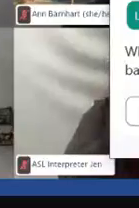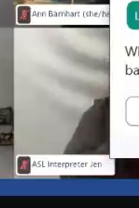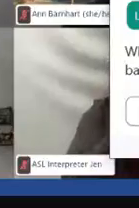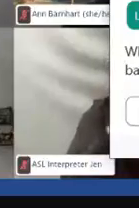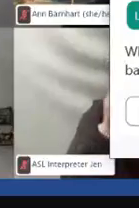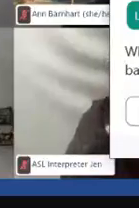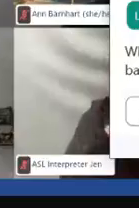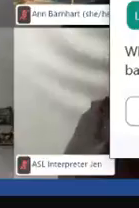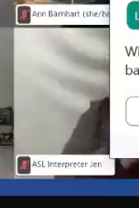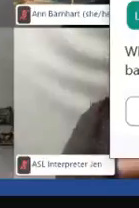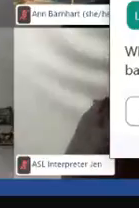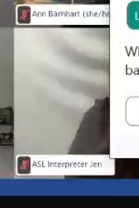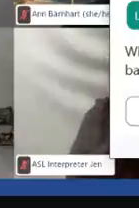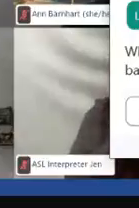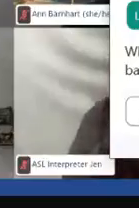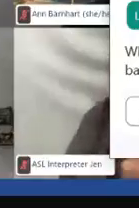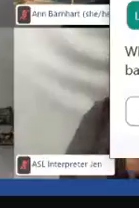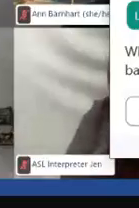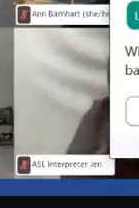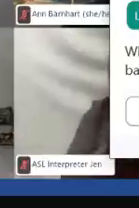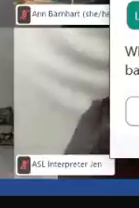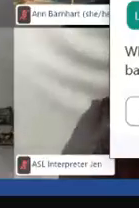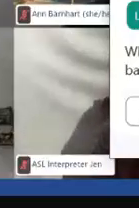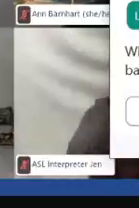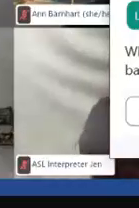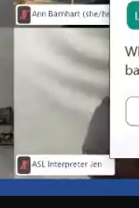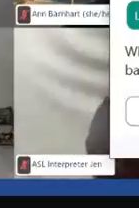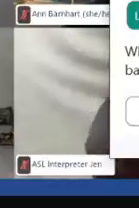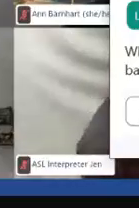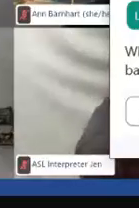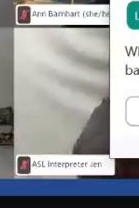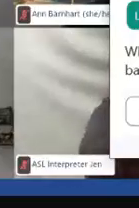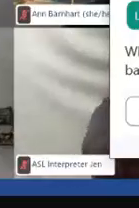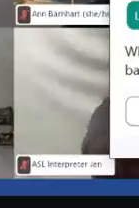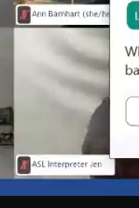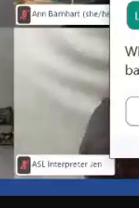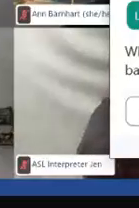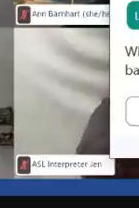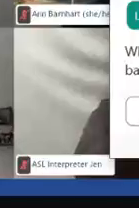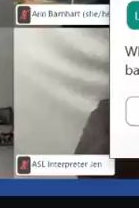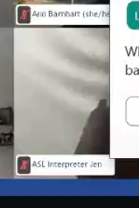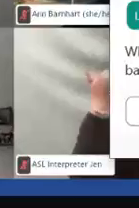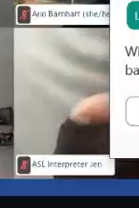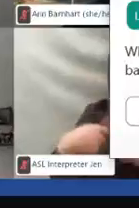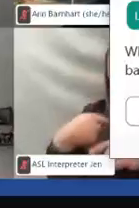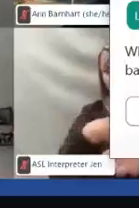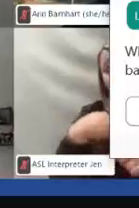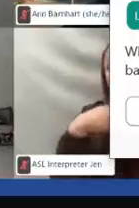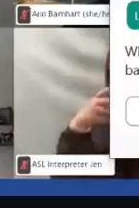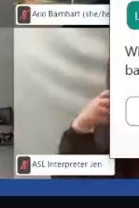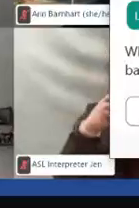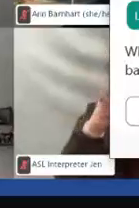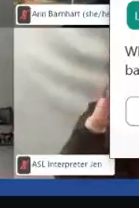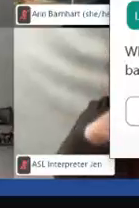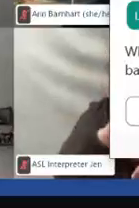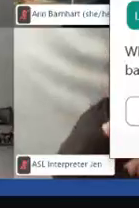more specifics because that's a budget year. And maybe in a different month, we will highlight the spill report, or in another month, we'll highlight my executive director report